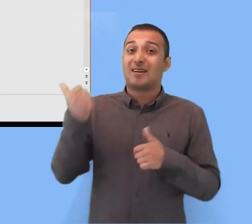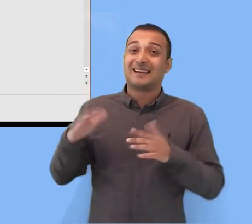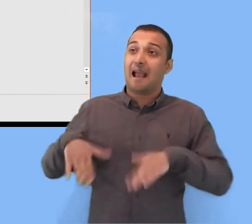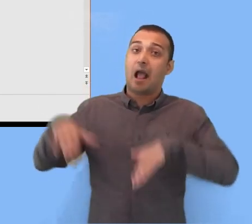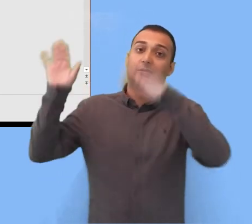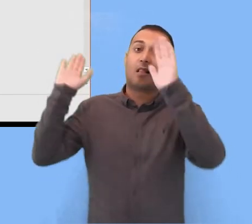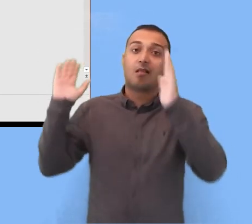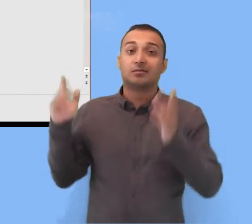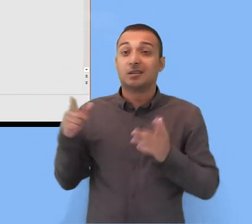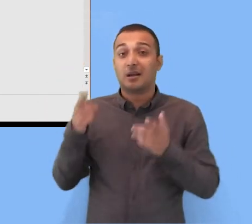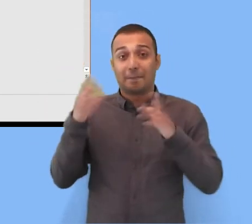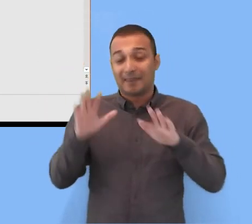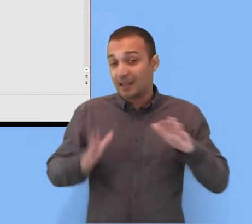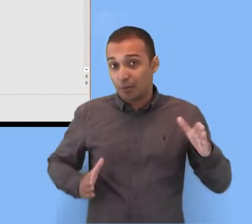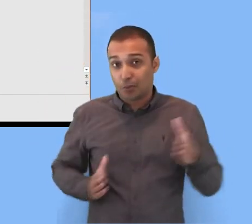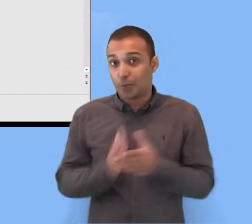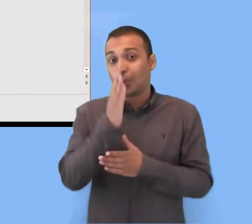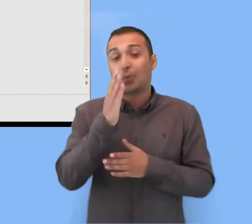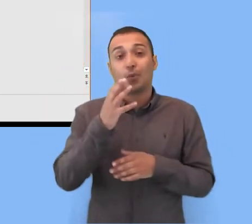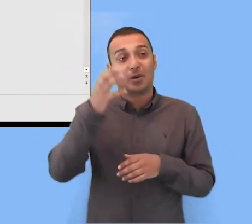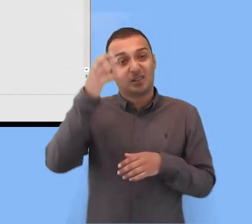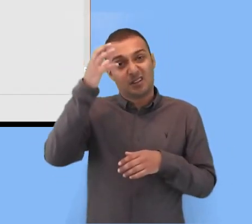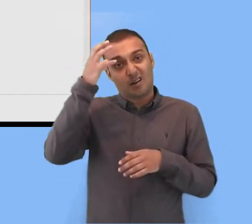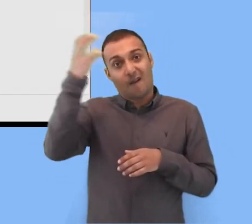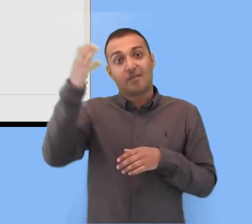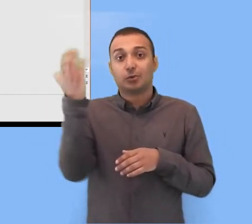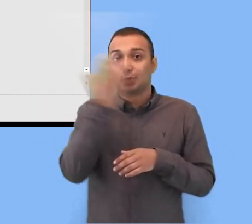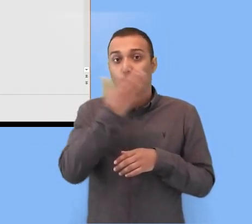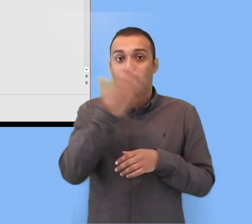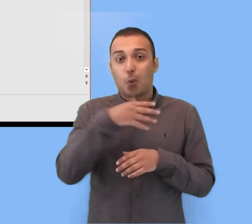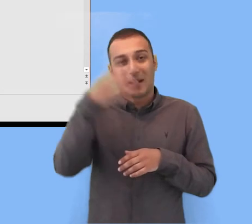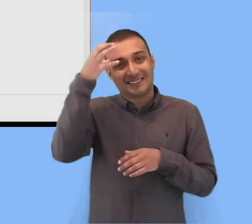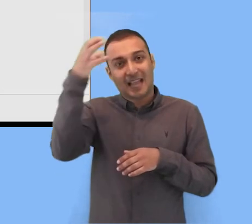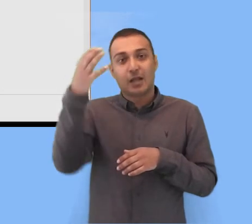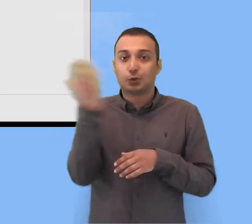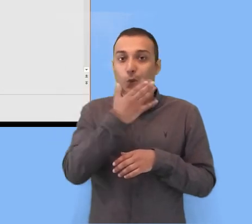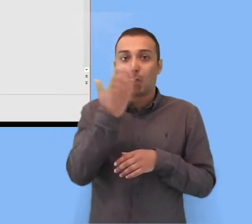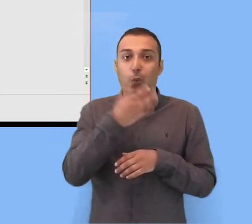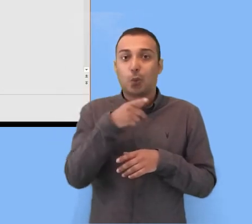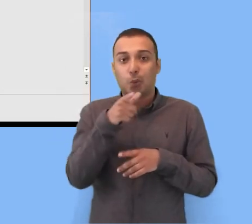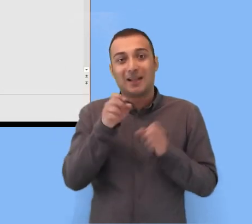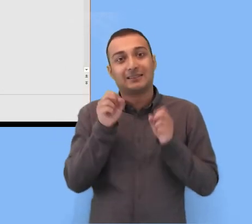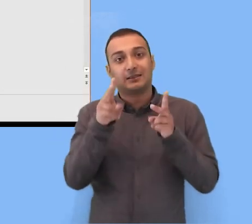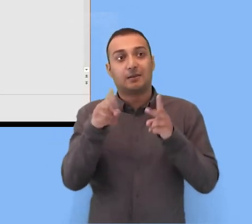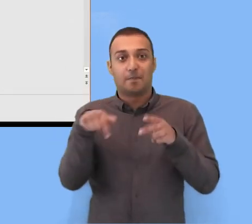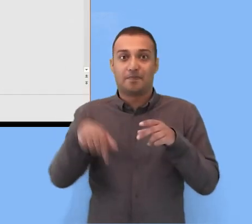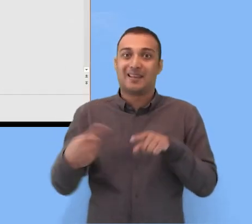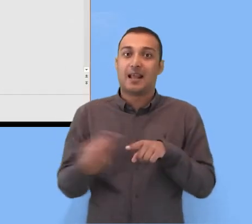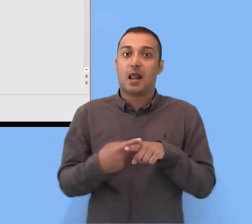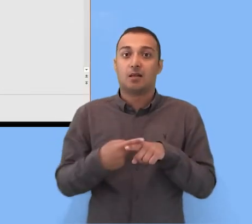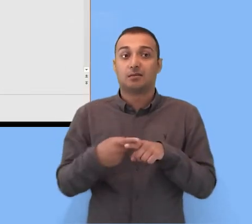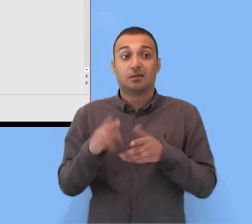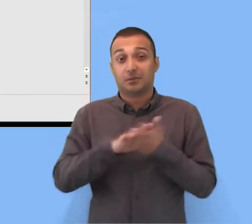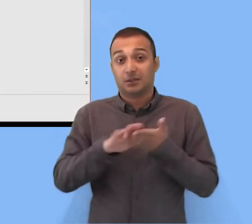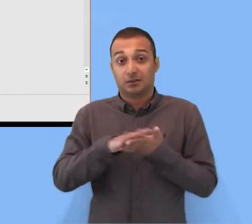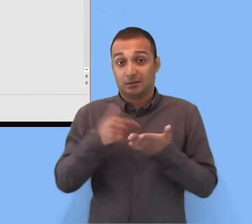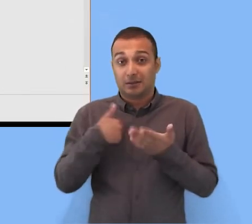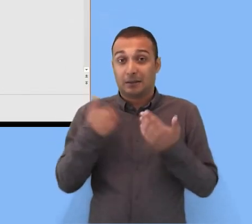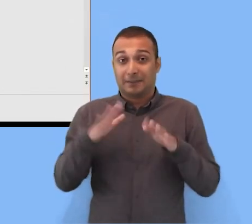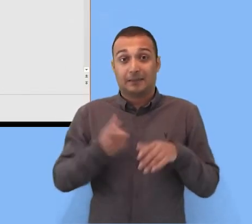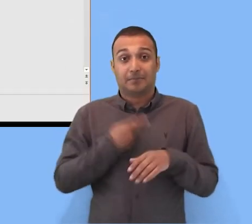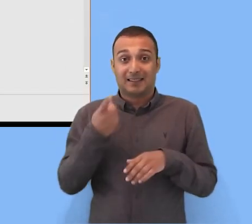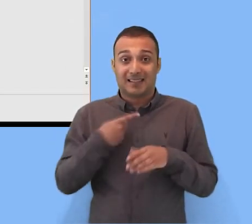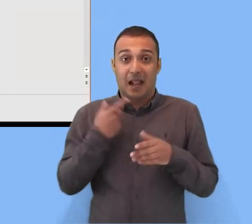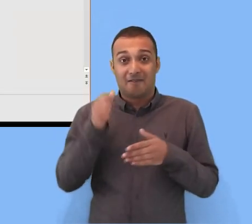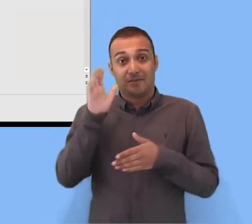system in England. So I've experienced from the early years, preschool, all the way through. And I think